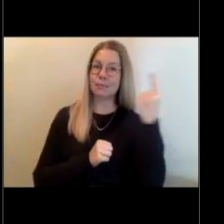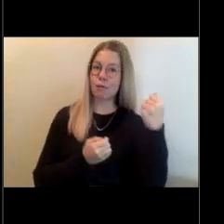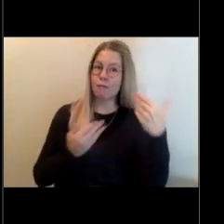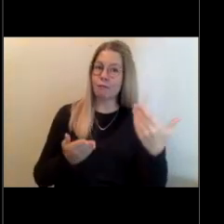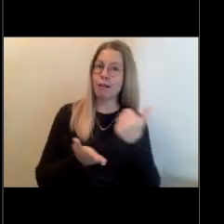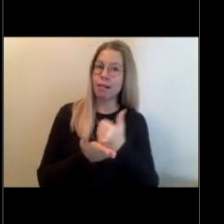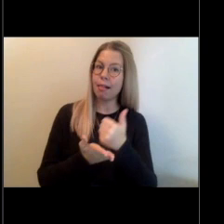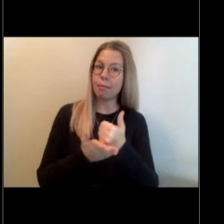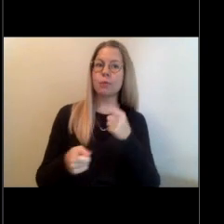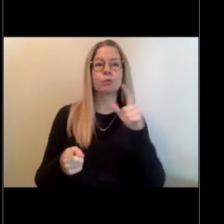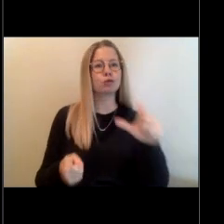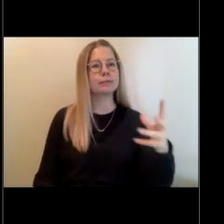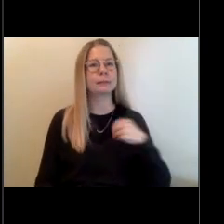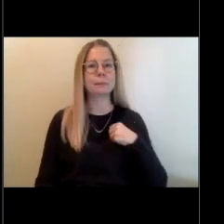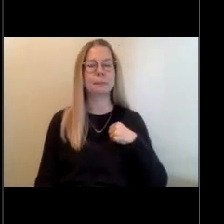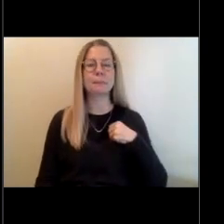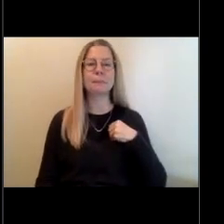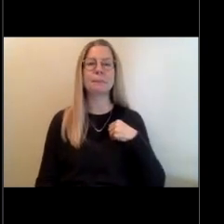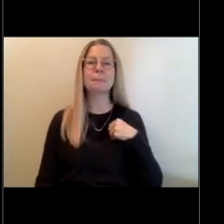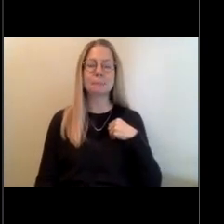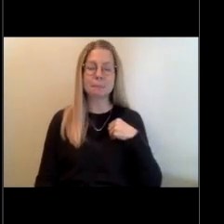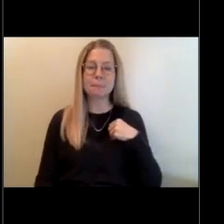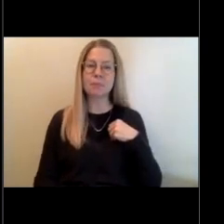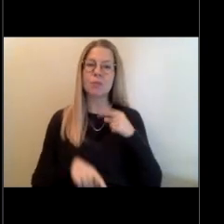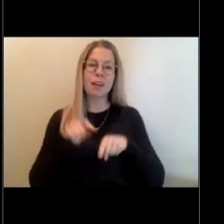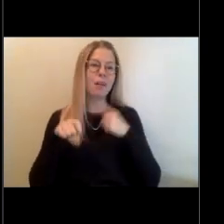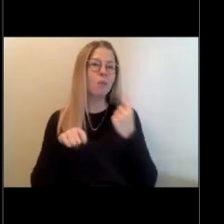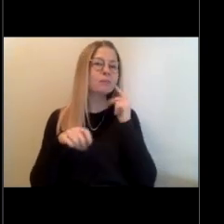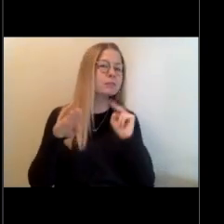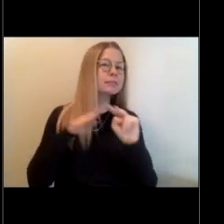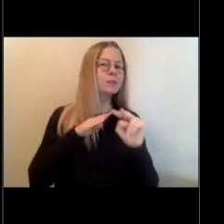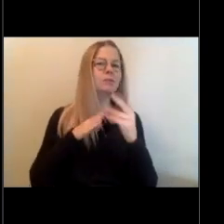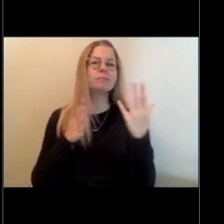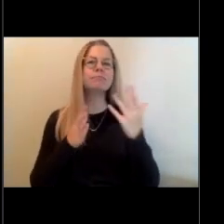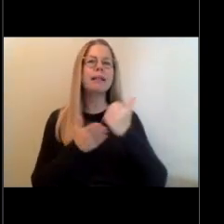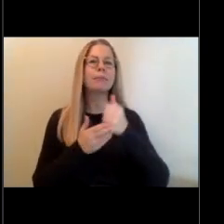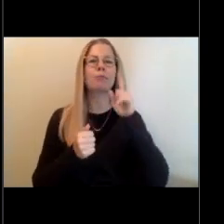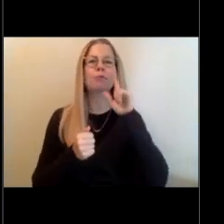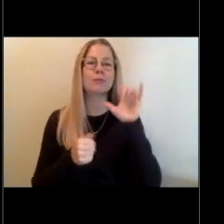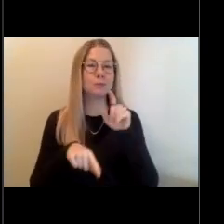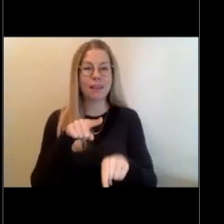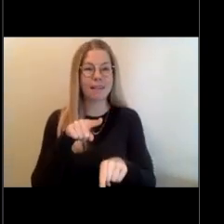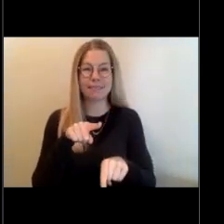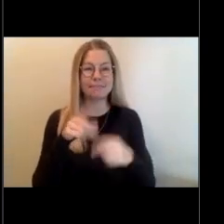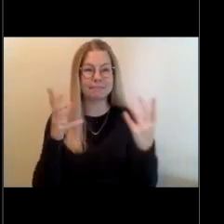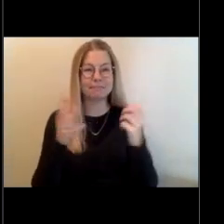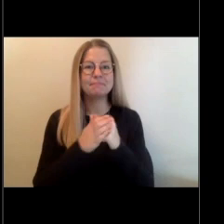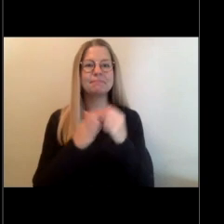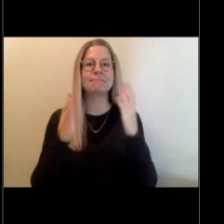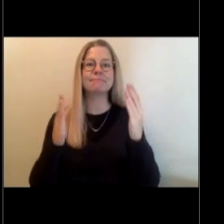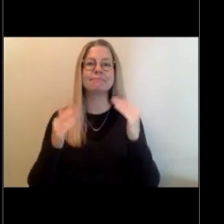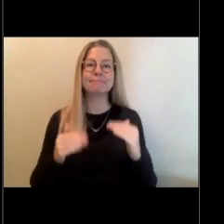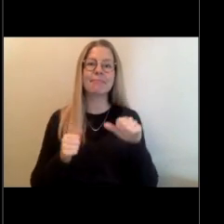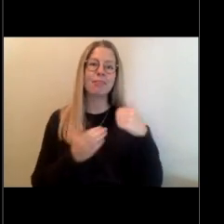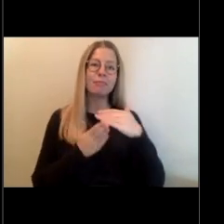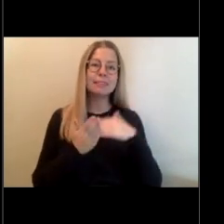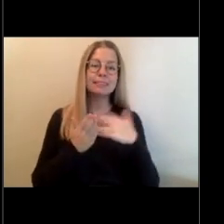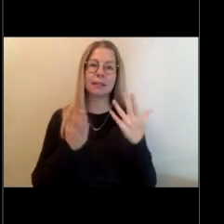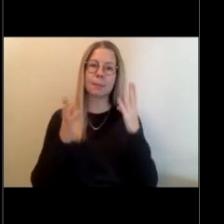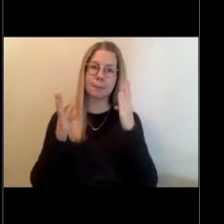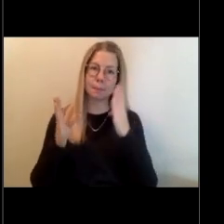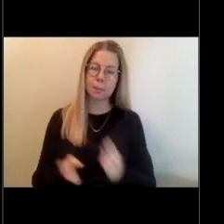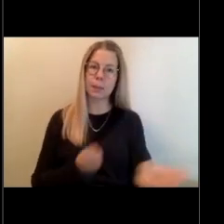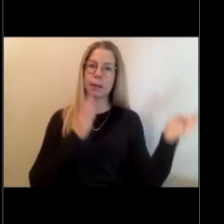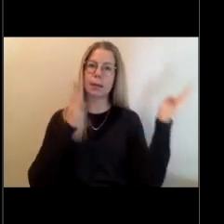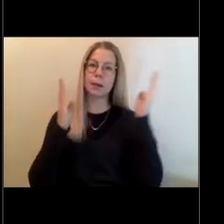surprising. Another favorite lesson was prepare, prepare, prepare. Break your boots